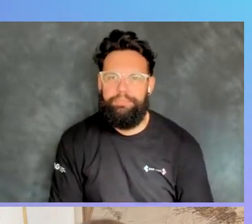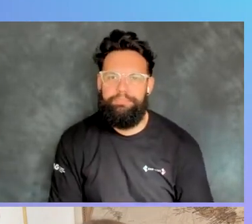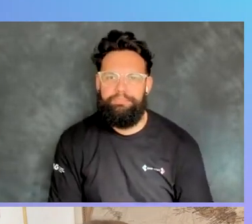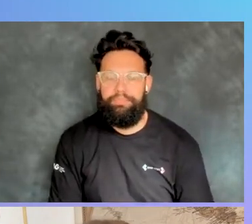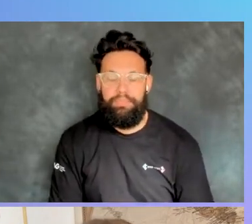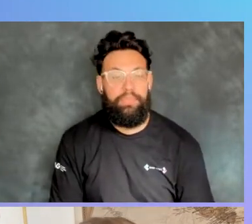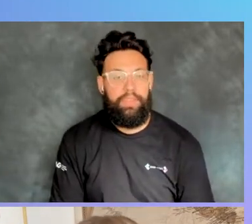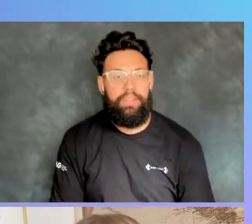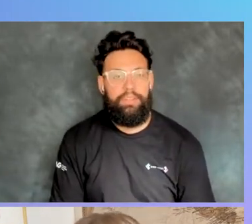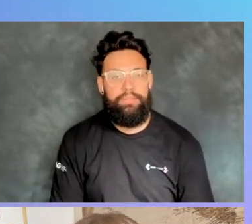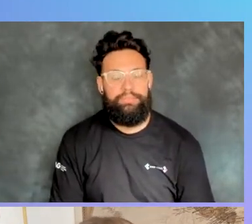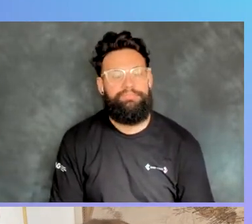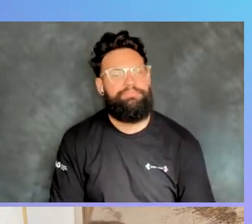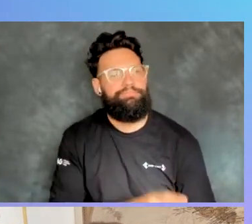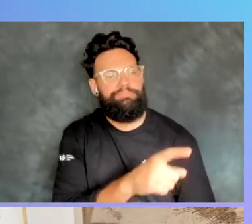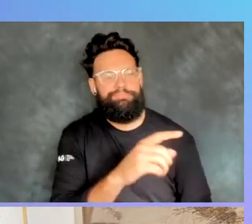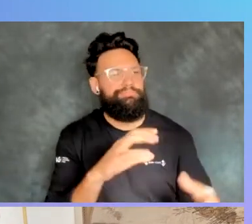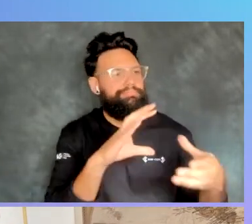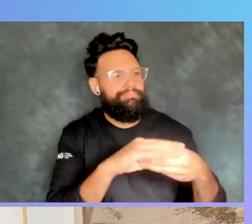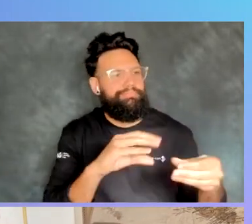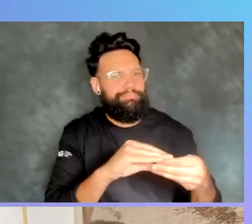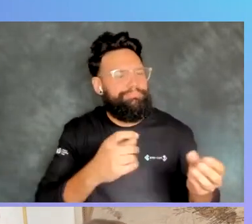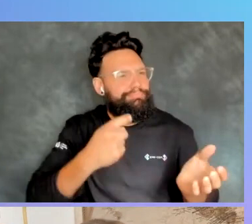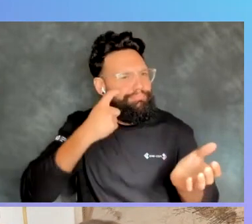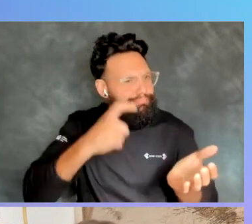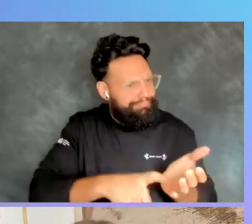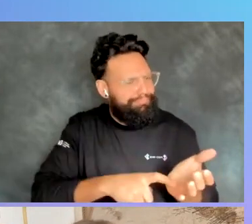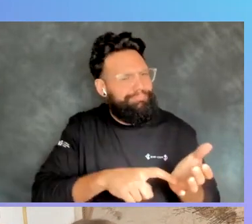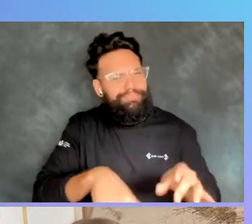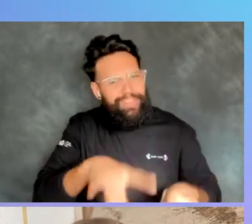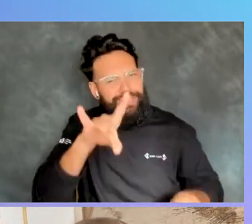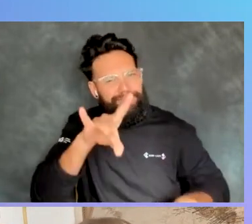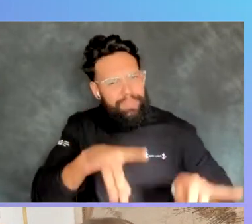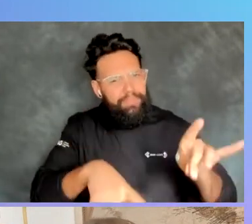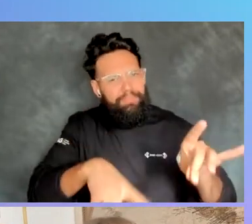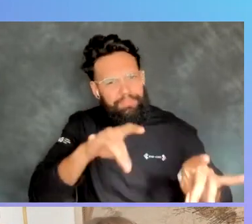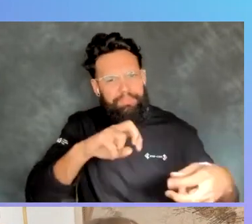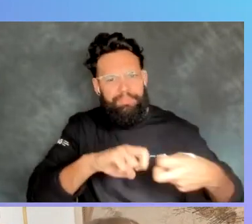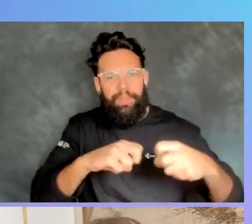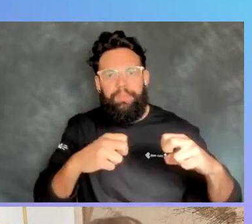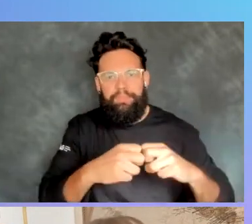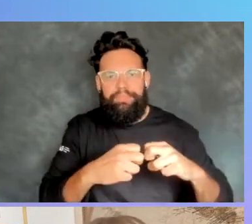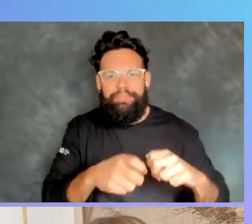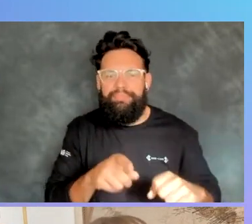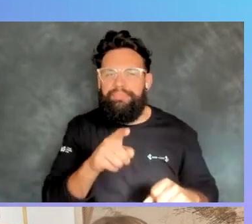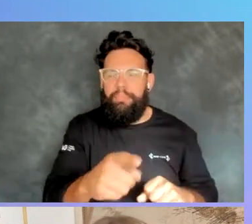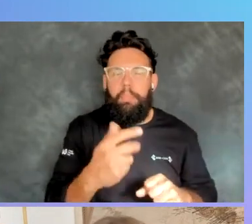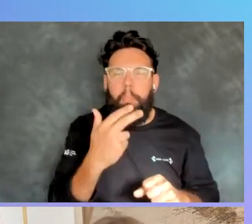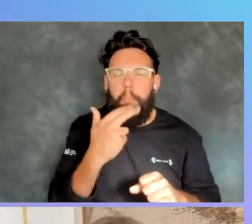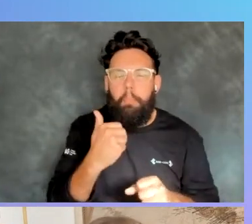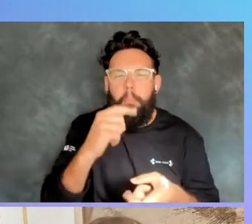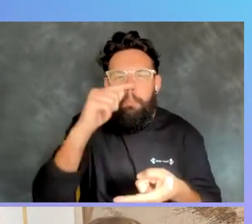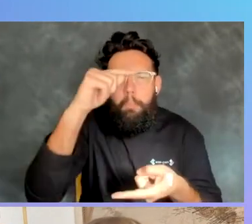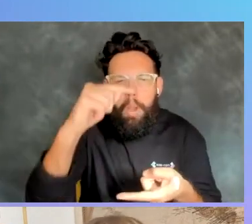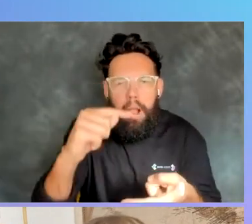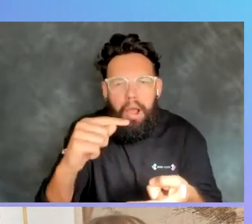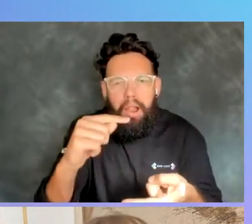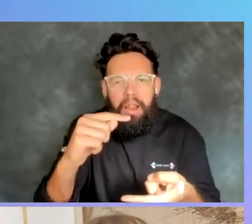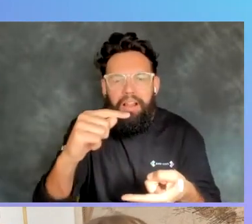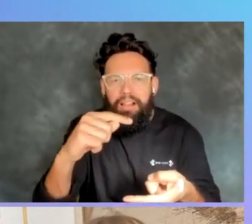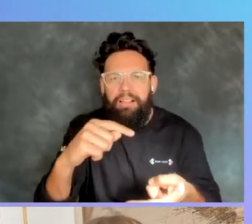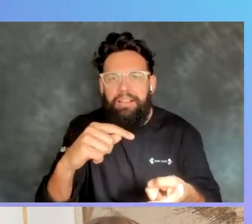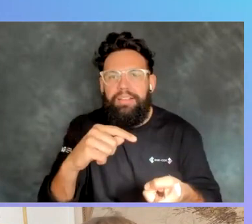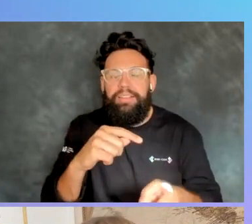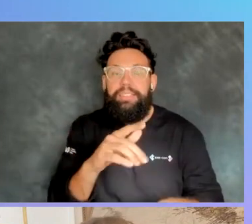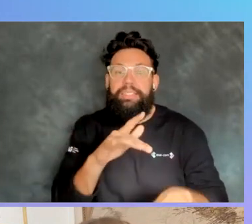So there's some problems with the original file, like we discussed. As pictured here, it's way too small. If you remember that tactile